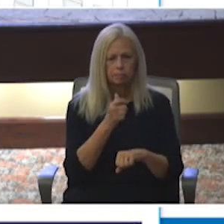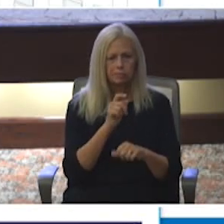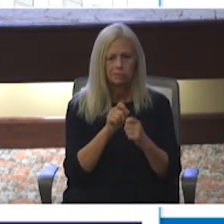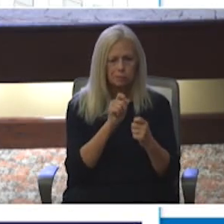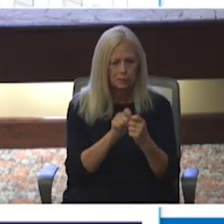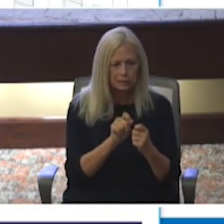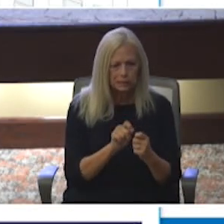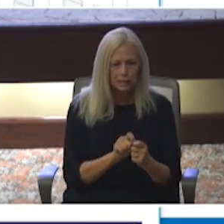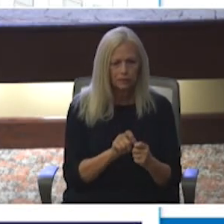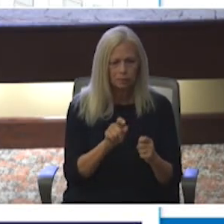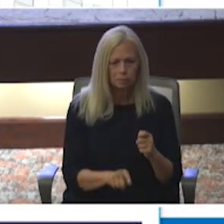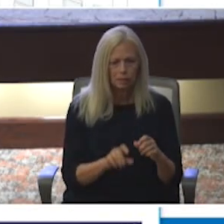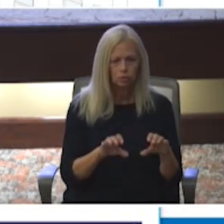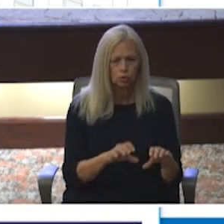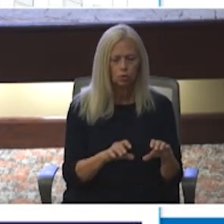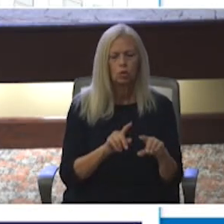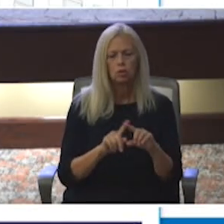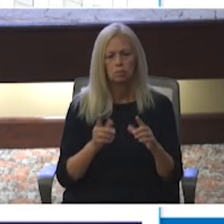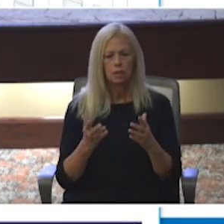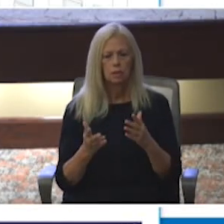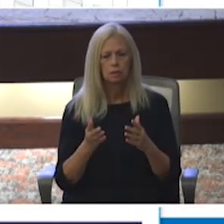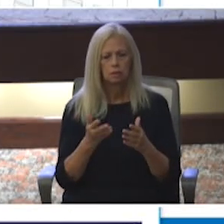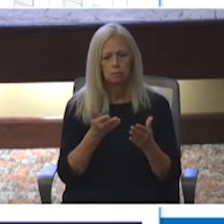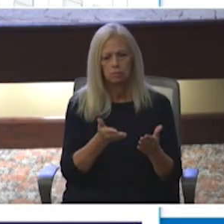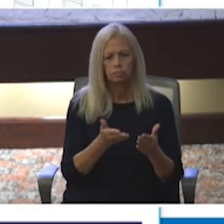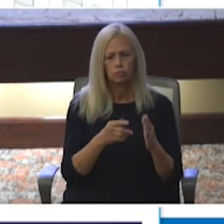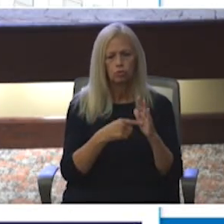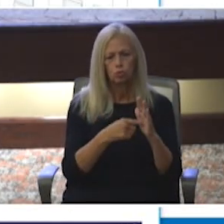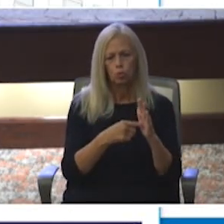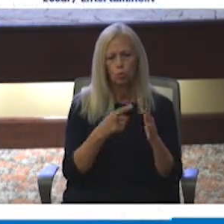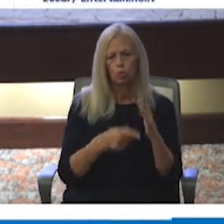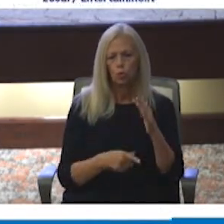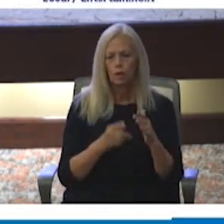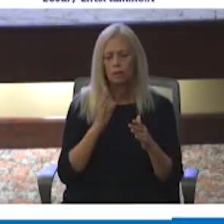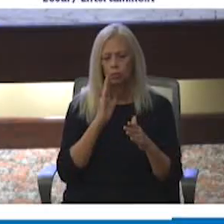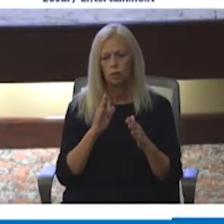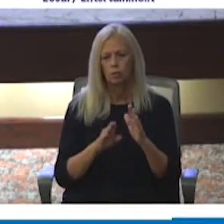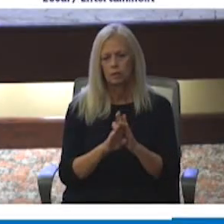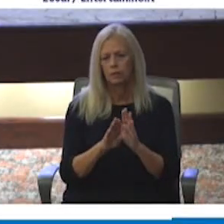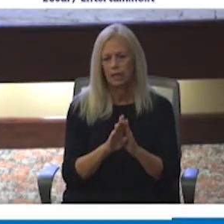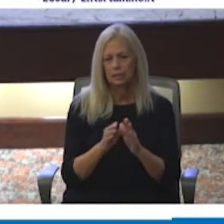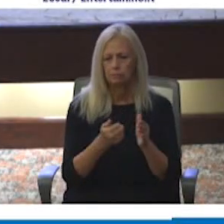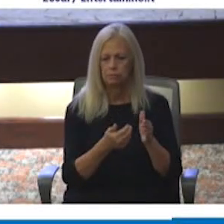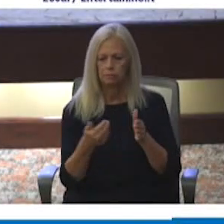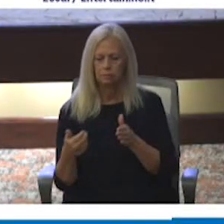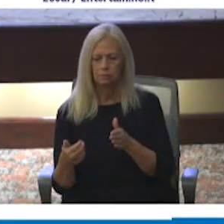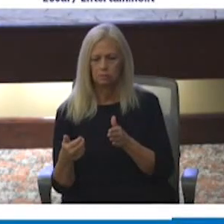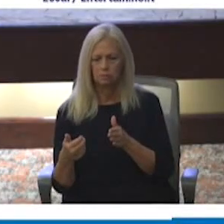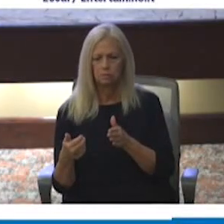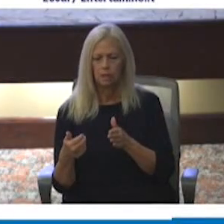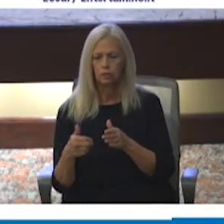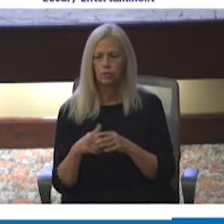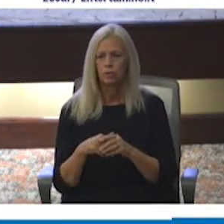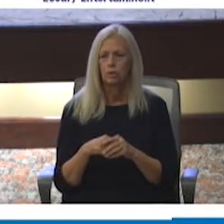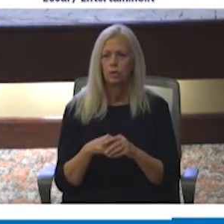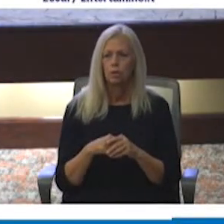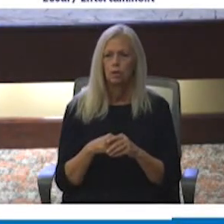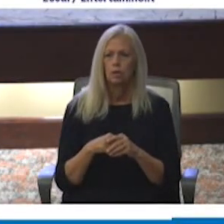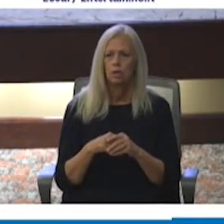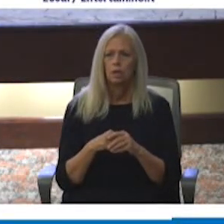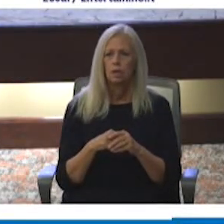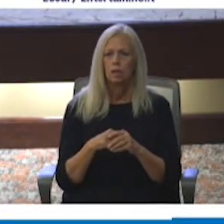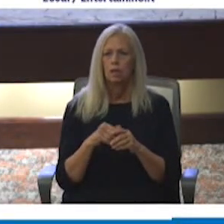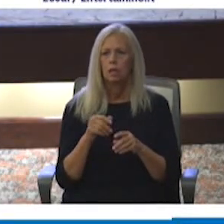general predictability that you know what's going to be there and you know what's going to be developed on the property next door. The circulation network is